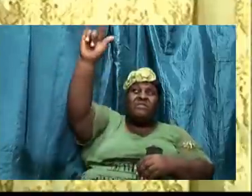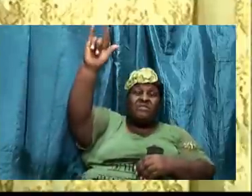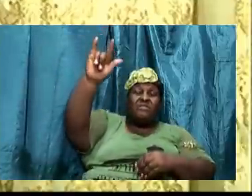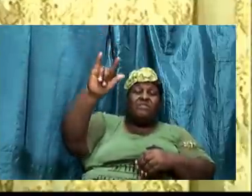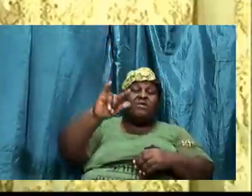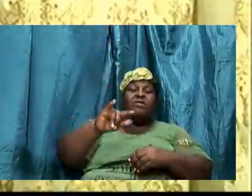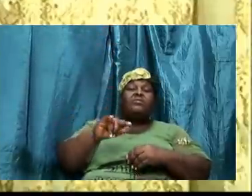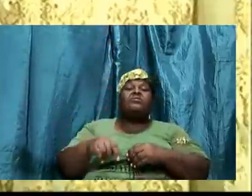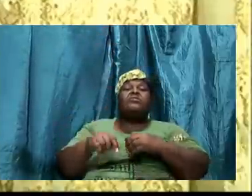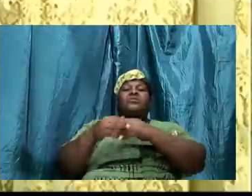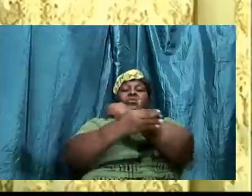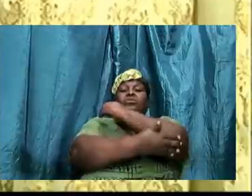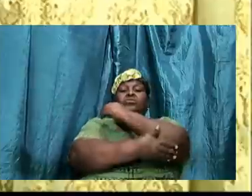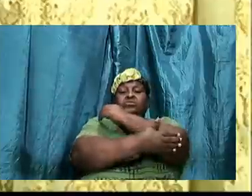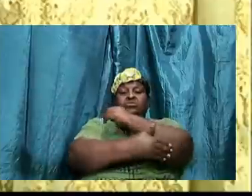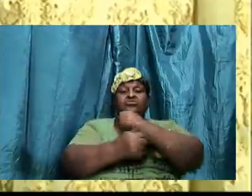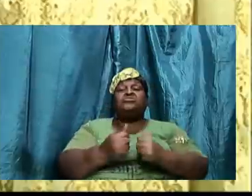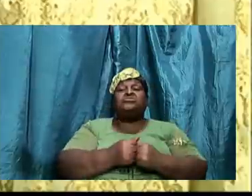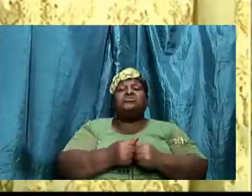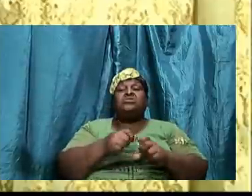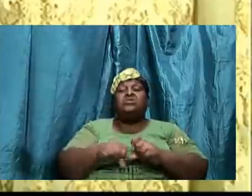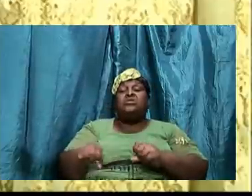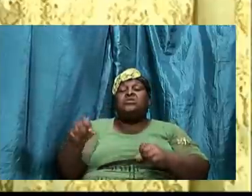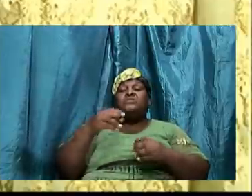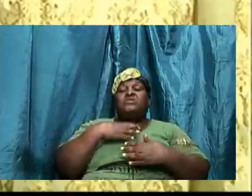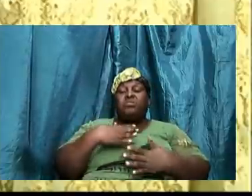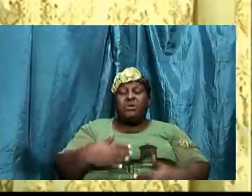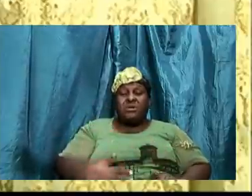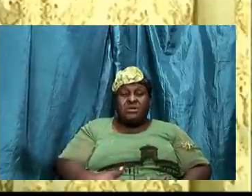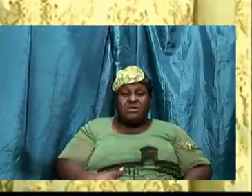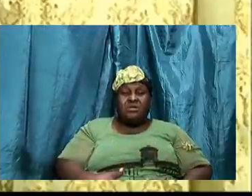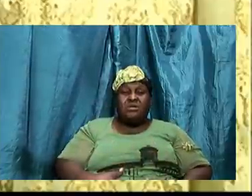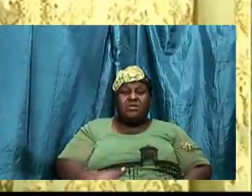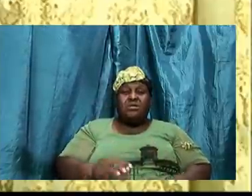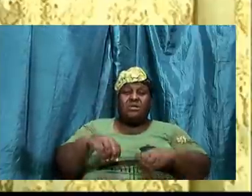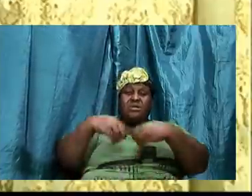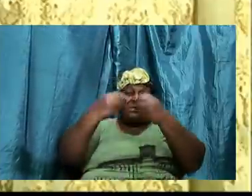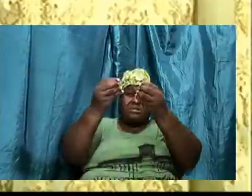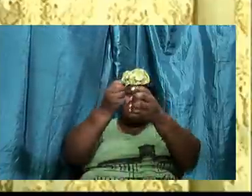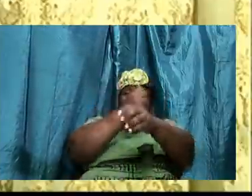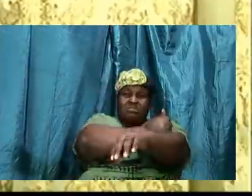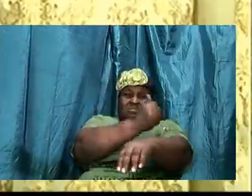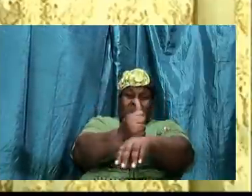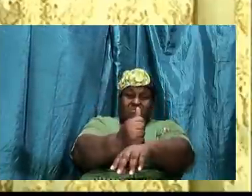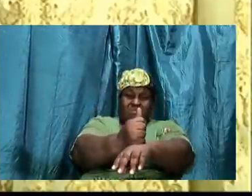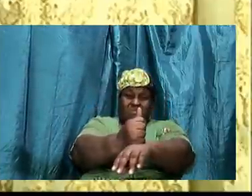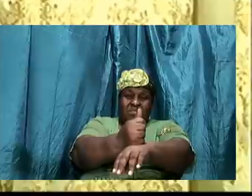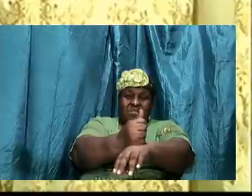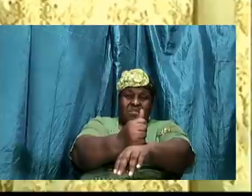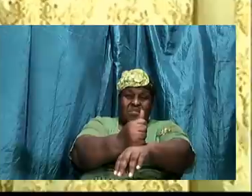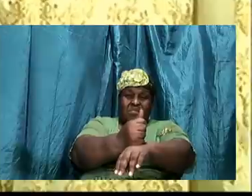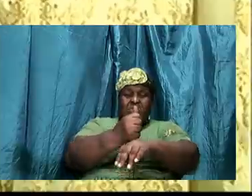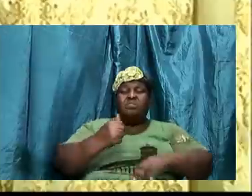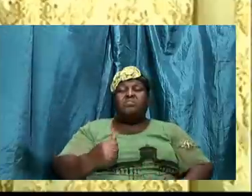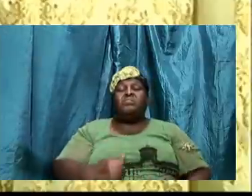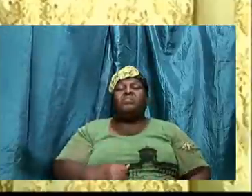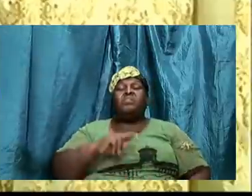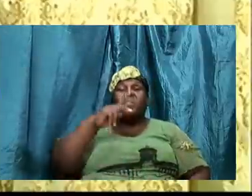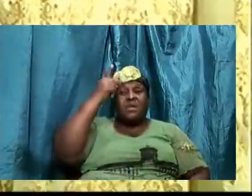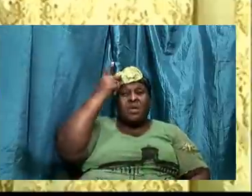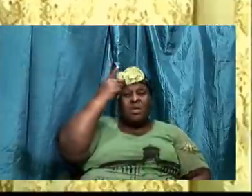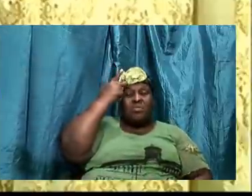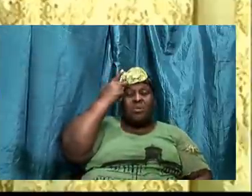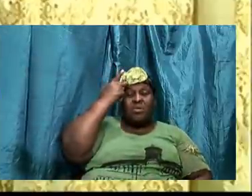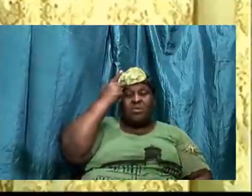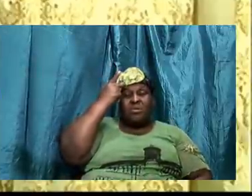official position of the sovereign body that gave him his authority. Writing to the Corinthians, Paul